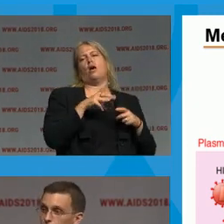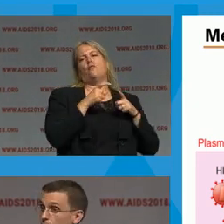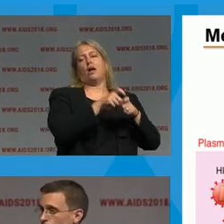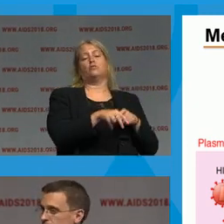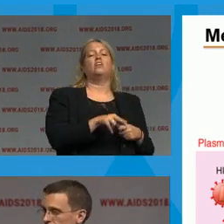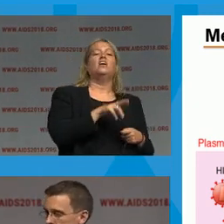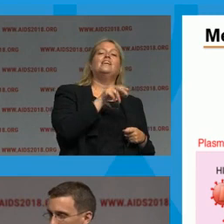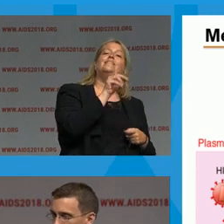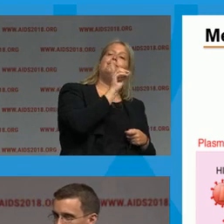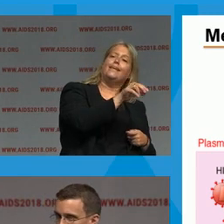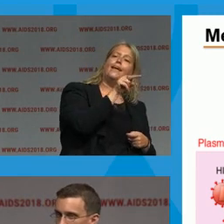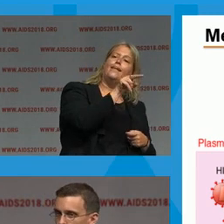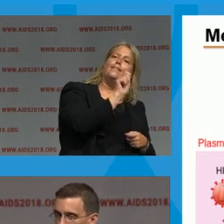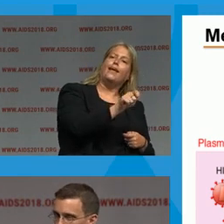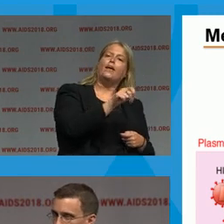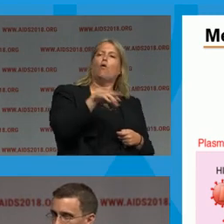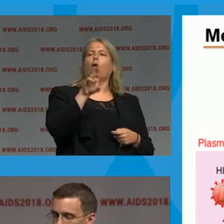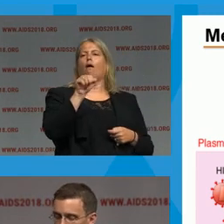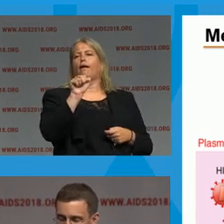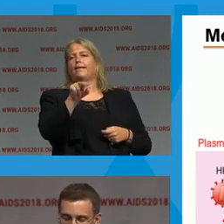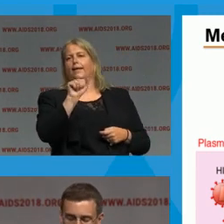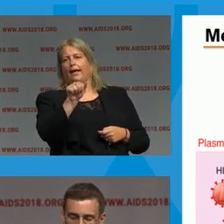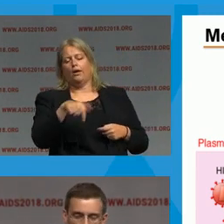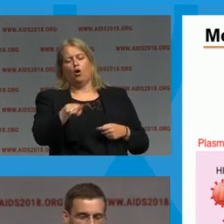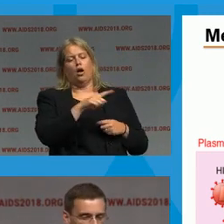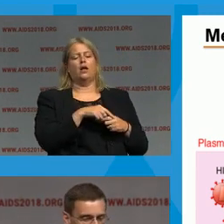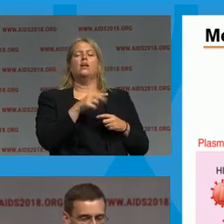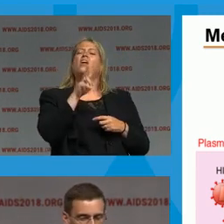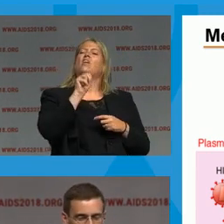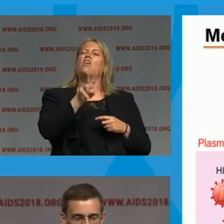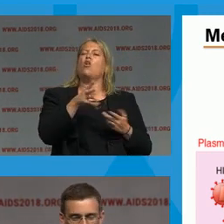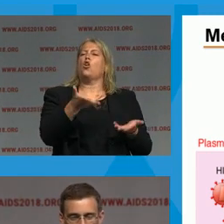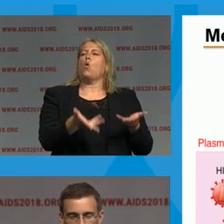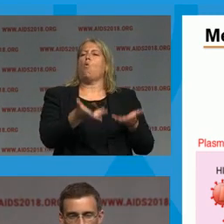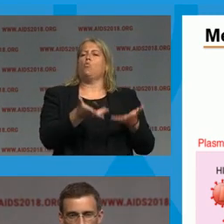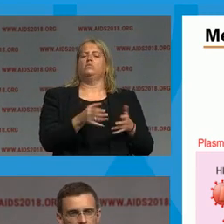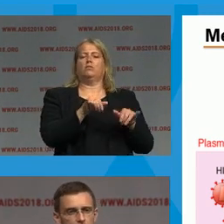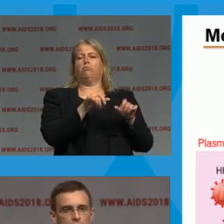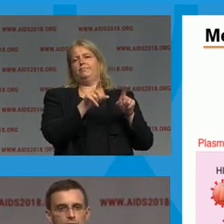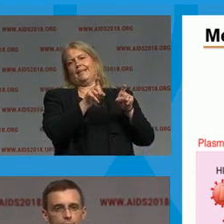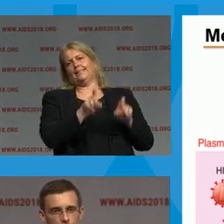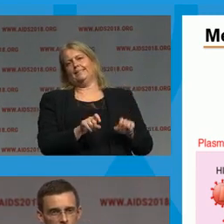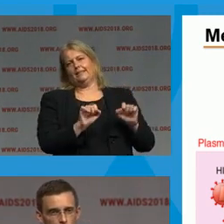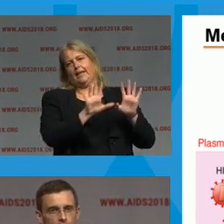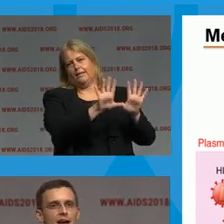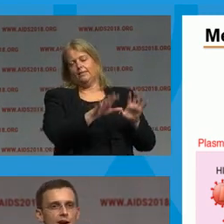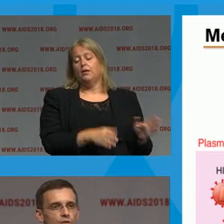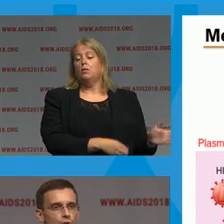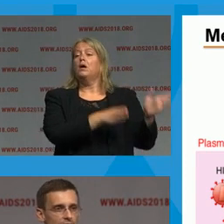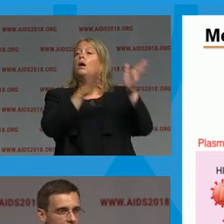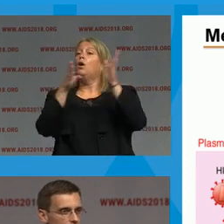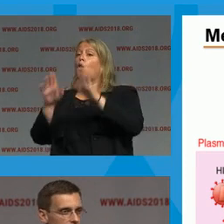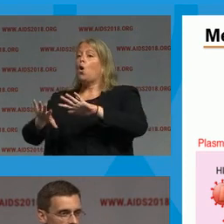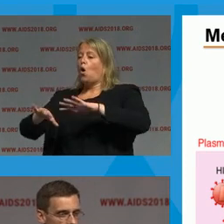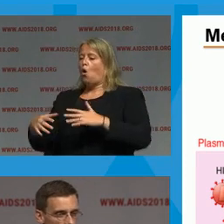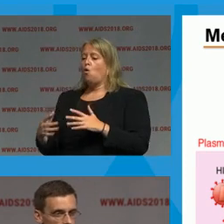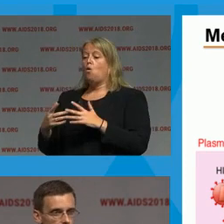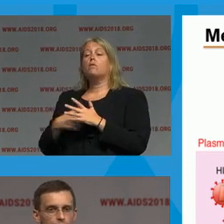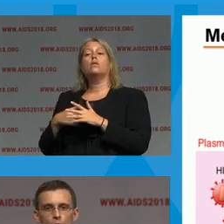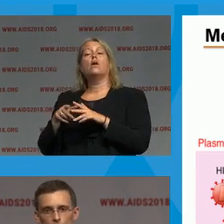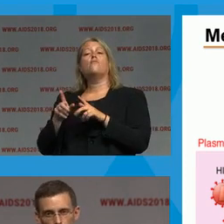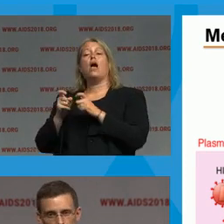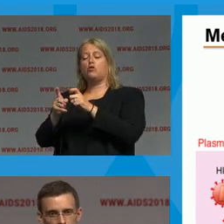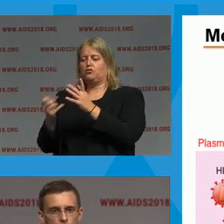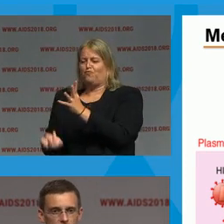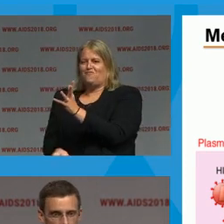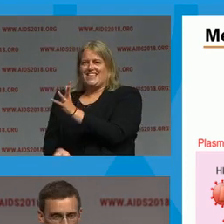and the viral load test that you might be used to is one example of this. A second type is measurement after reactivating the virus.